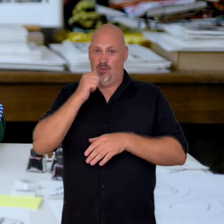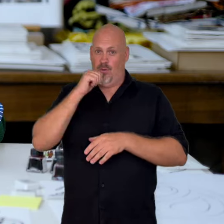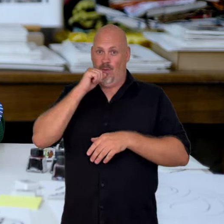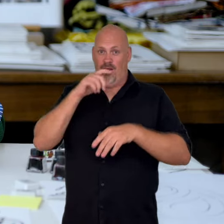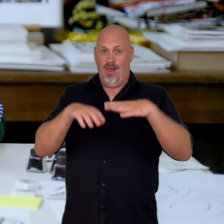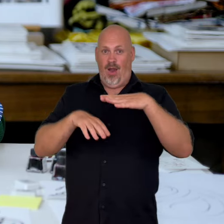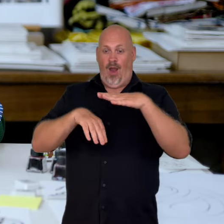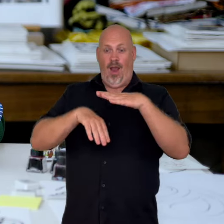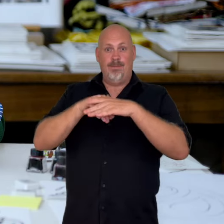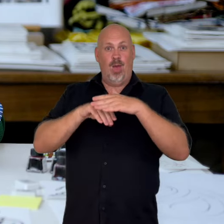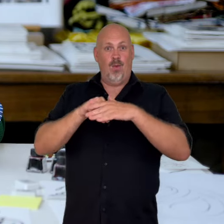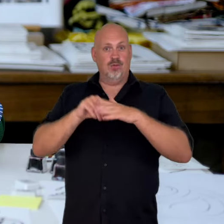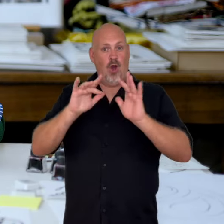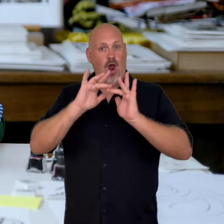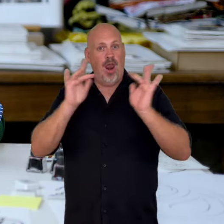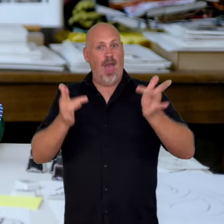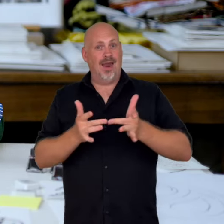probably add a bit more colour,